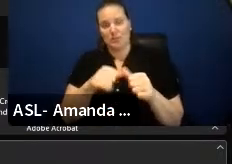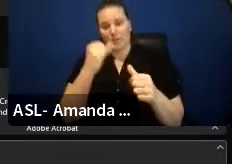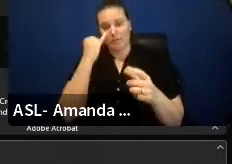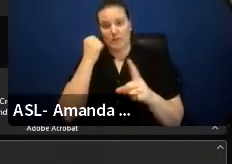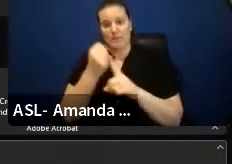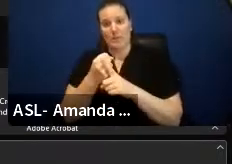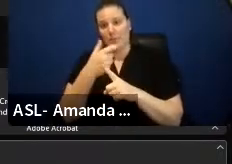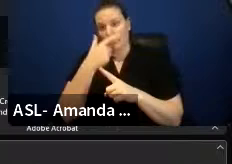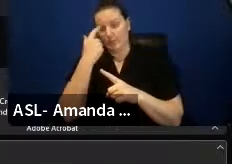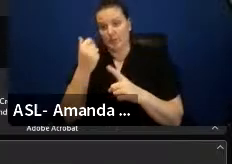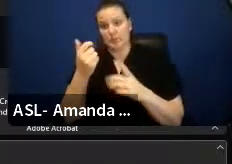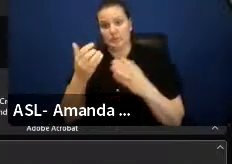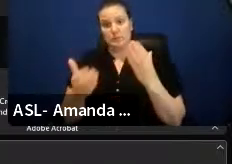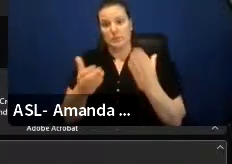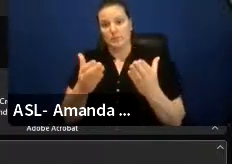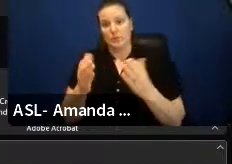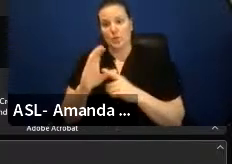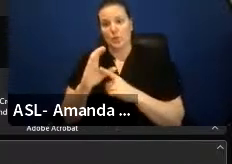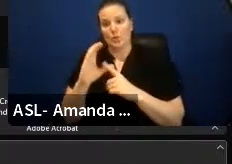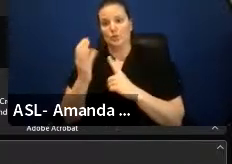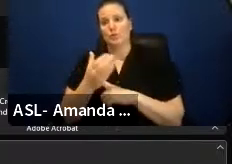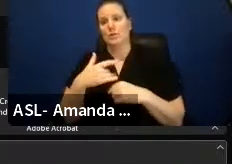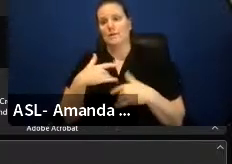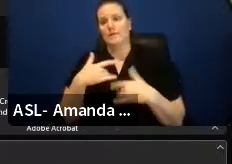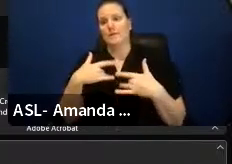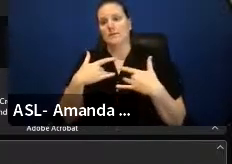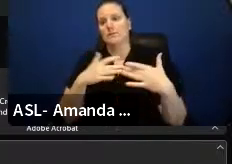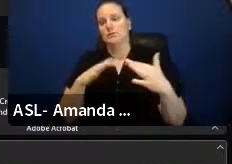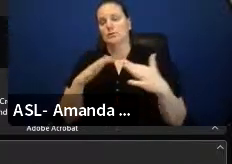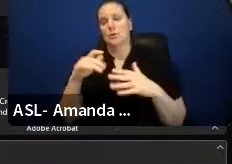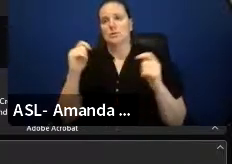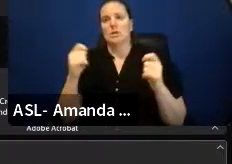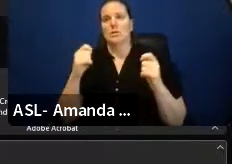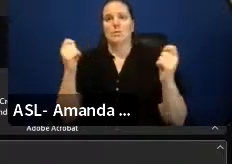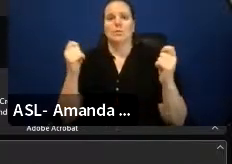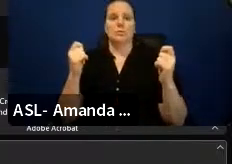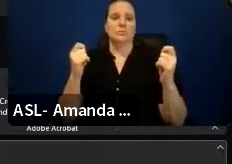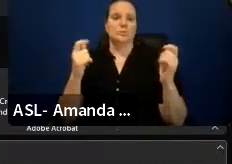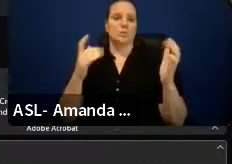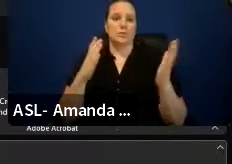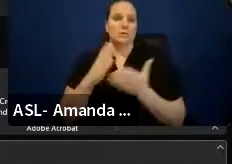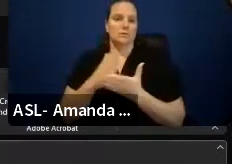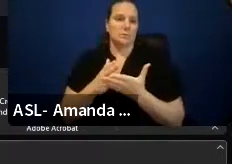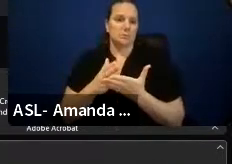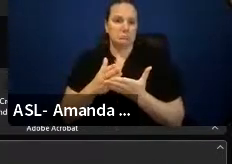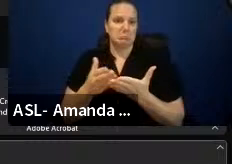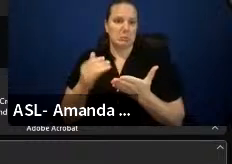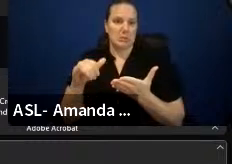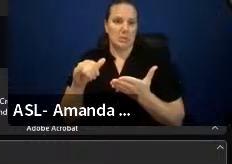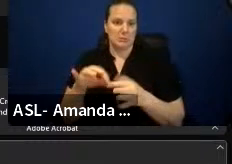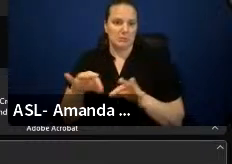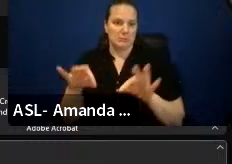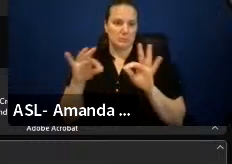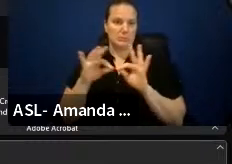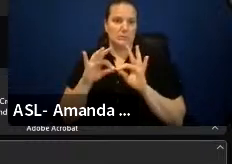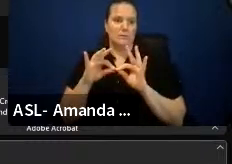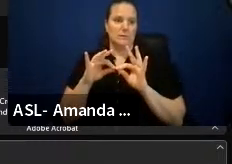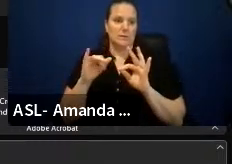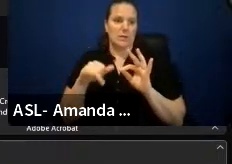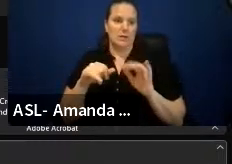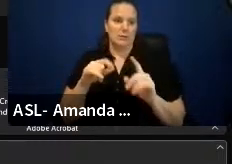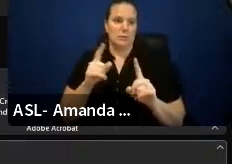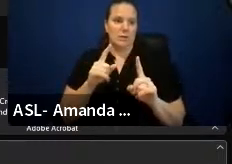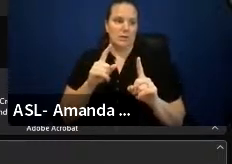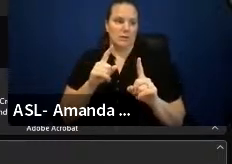because there may be cultural events or ceremonies or any pieces like that are significant. And that's where, the